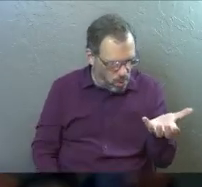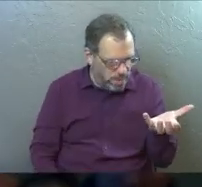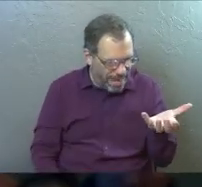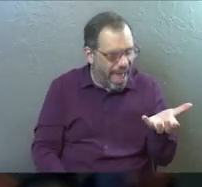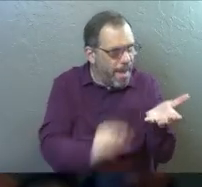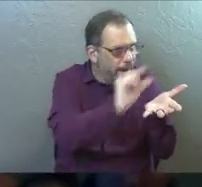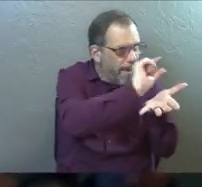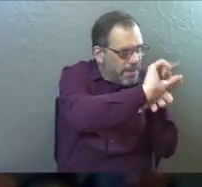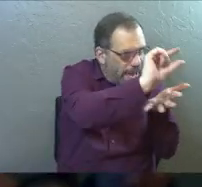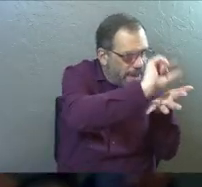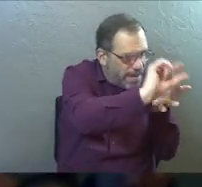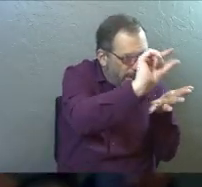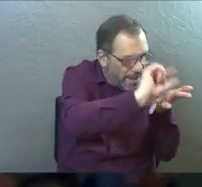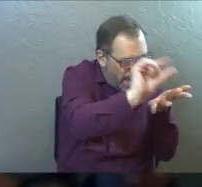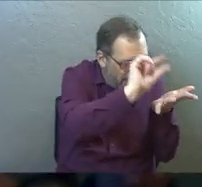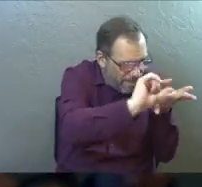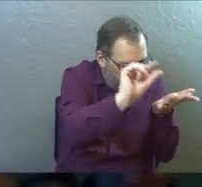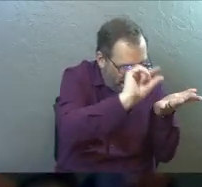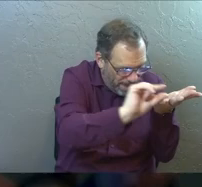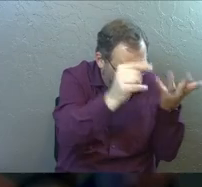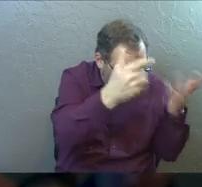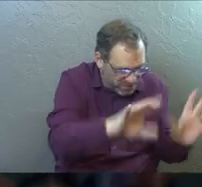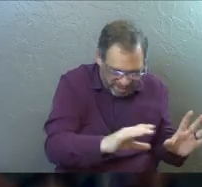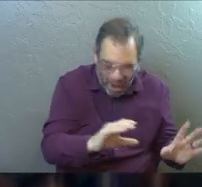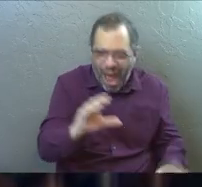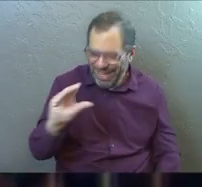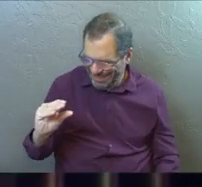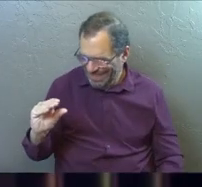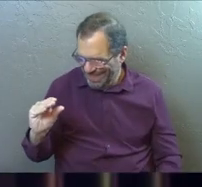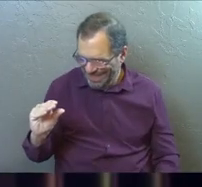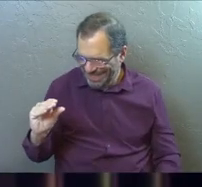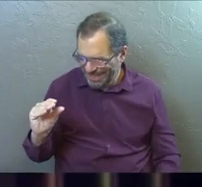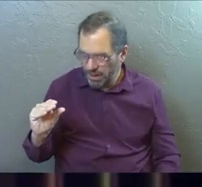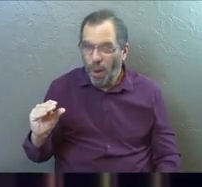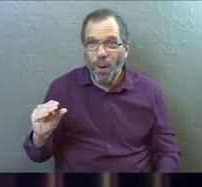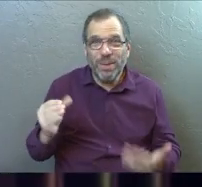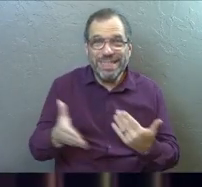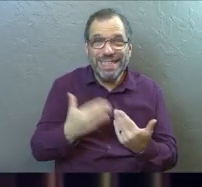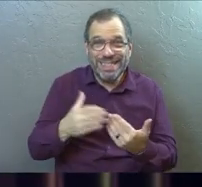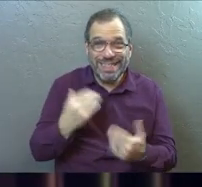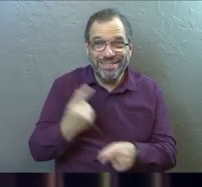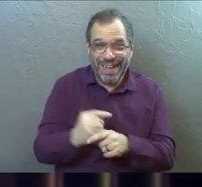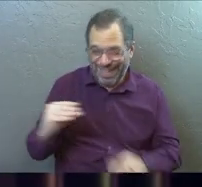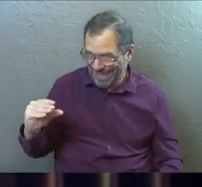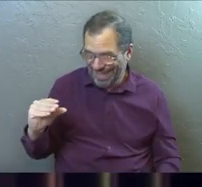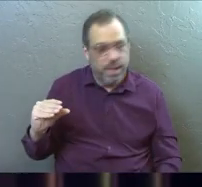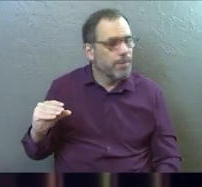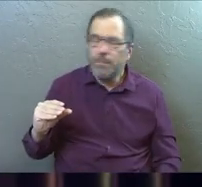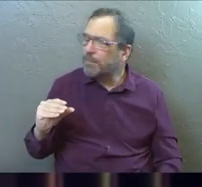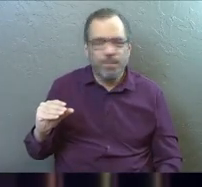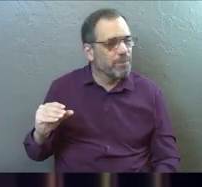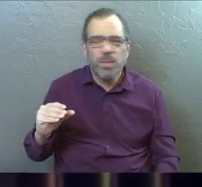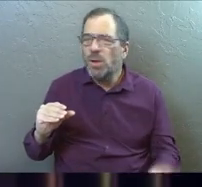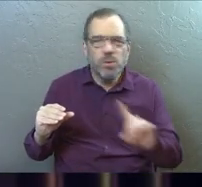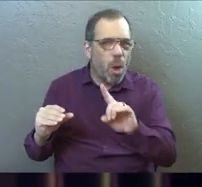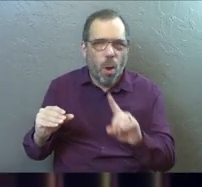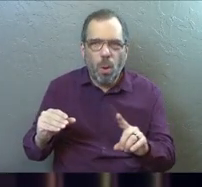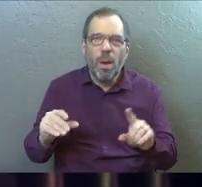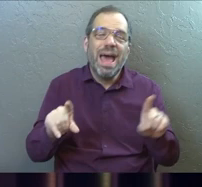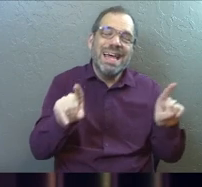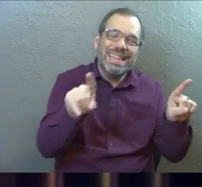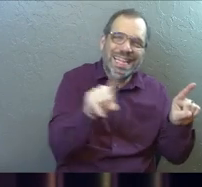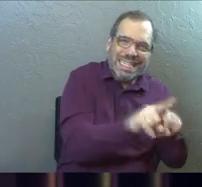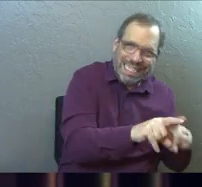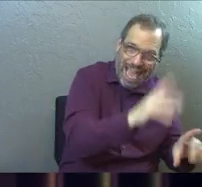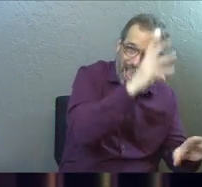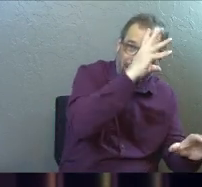there's enough there for God to get his peace? That'd feel easier. But he calls them to the same kind of faith. This is why